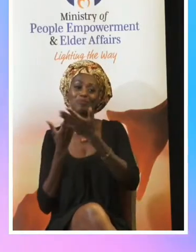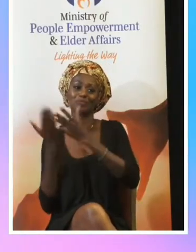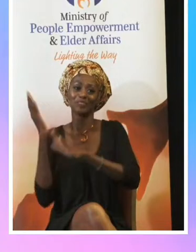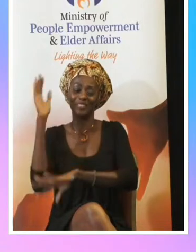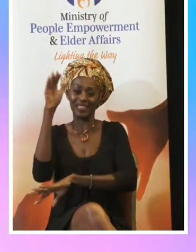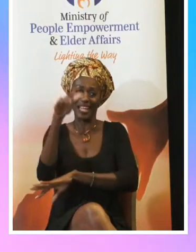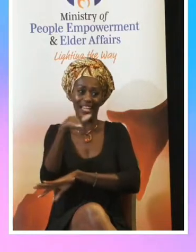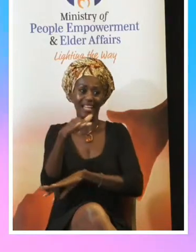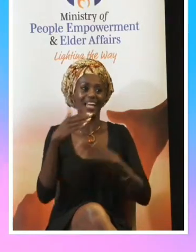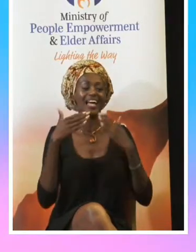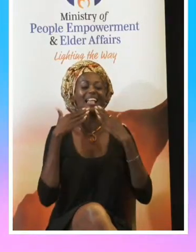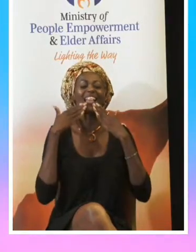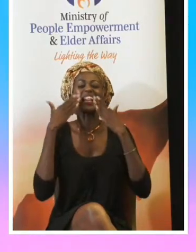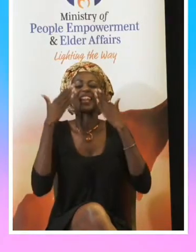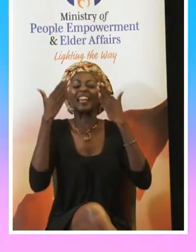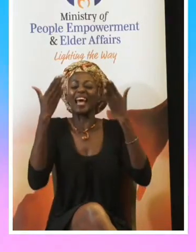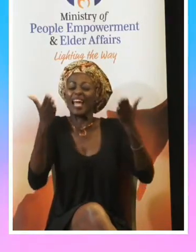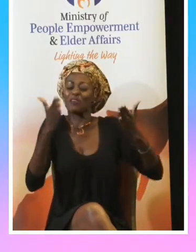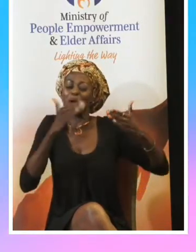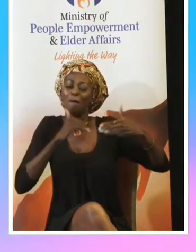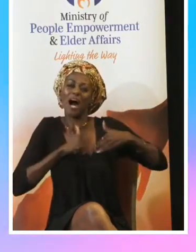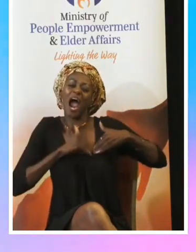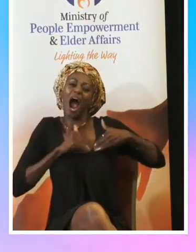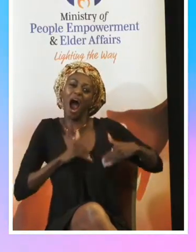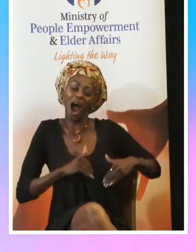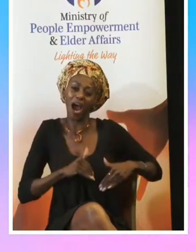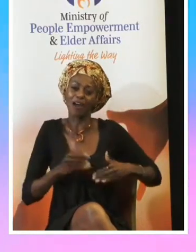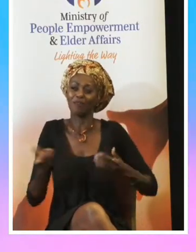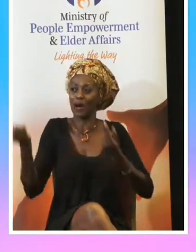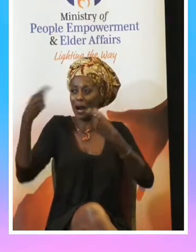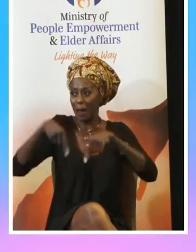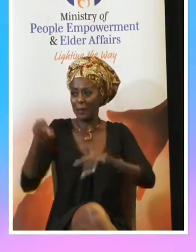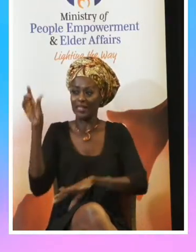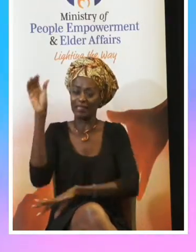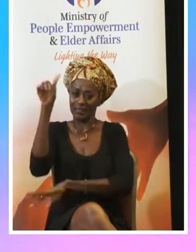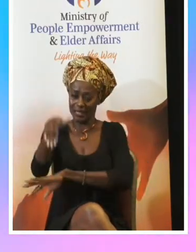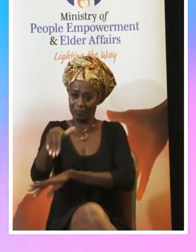I want to thank you from the bottom of my heart for being here.